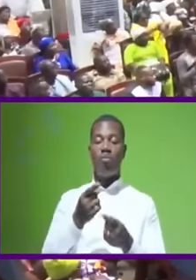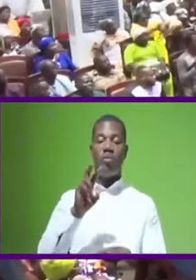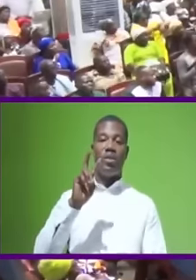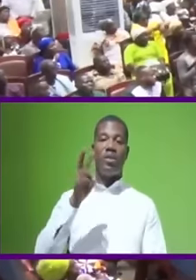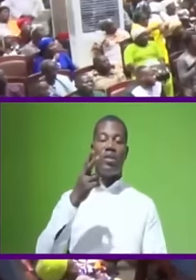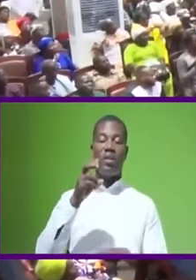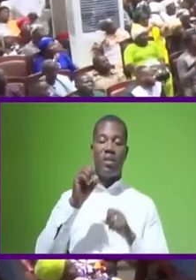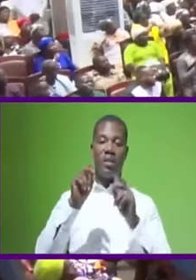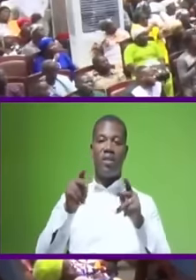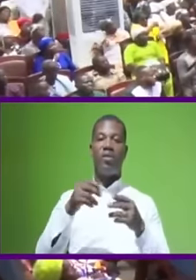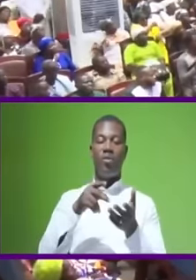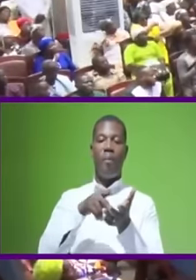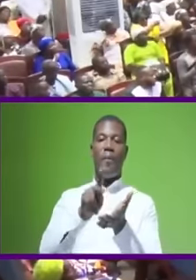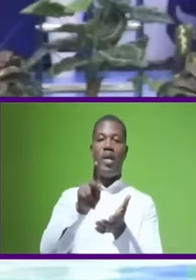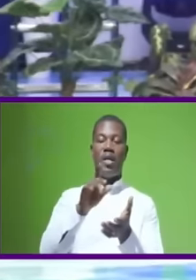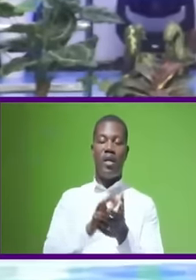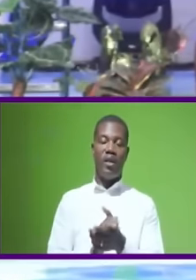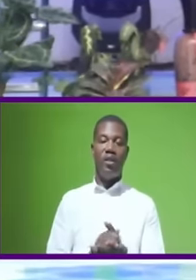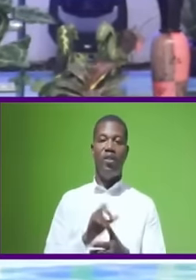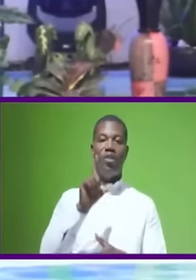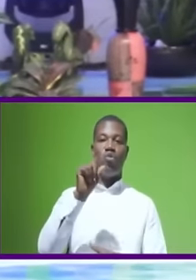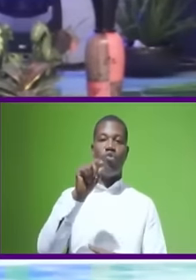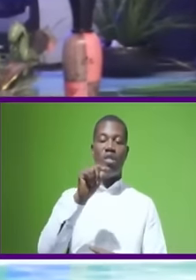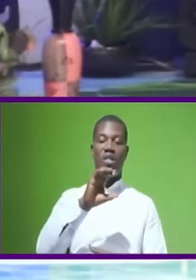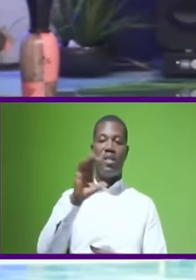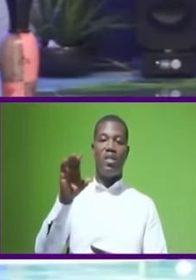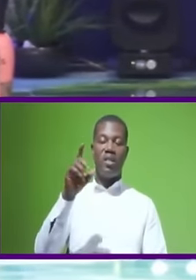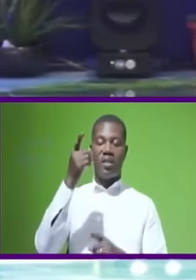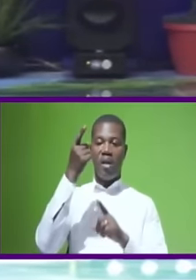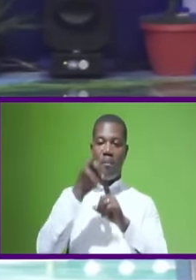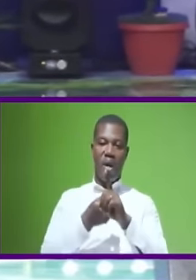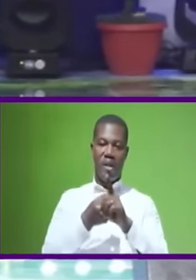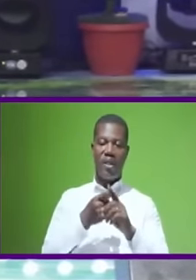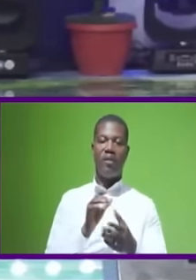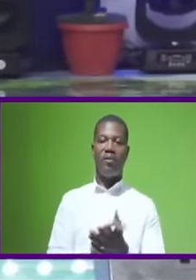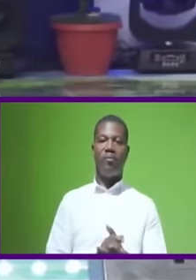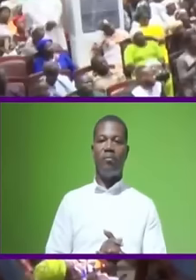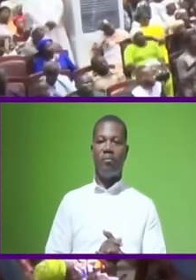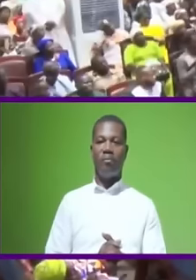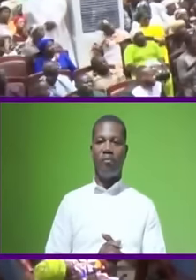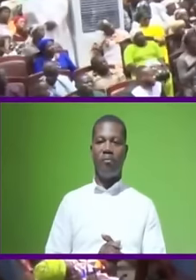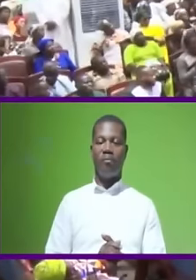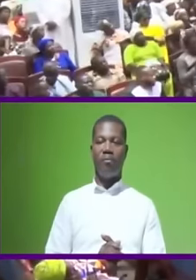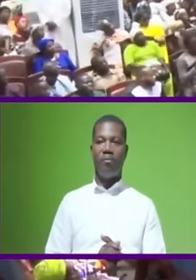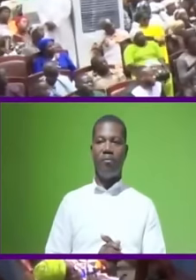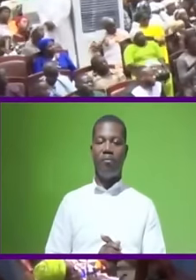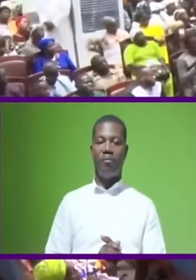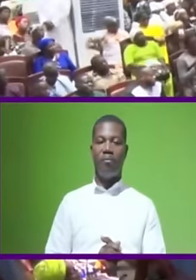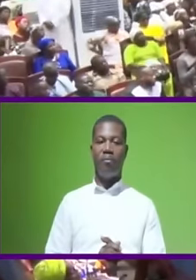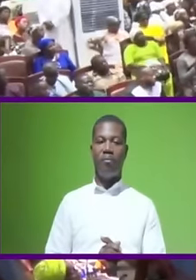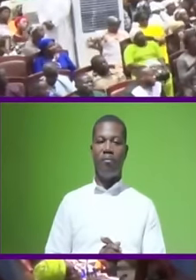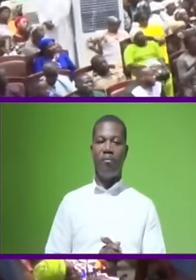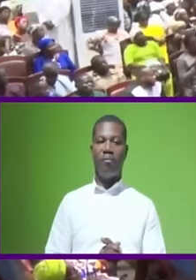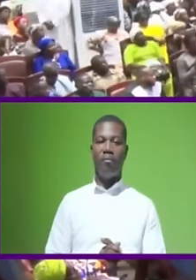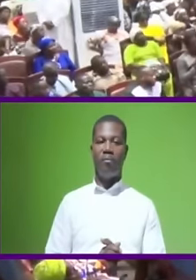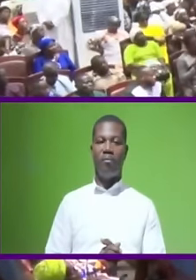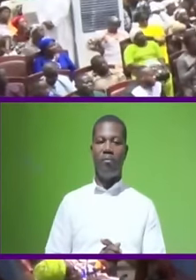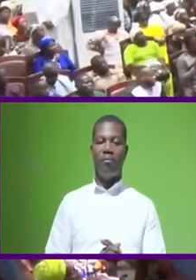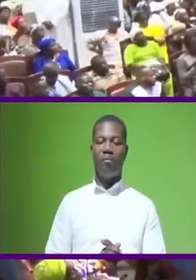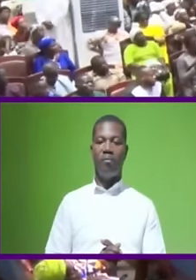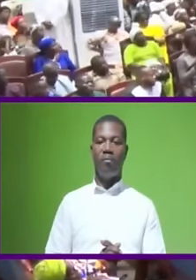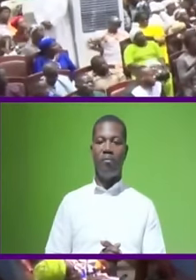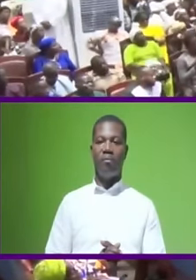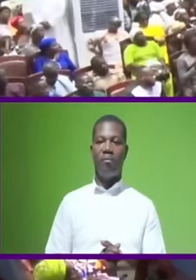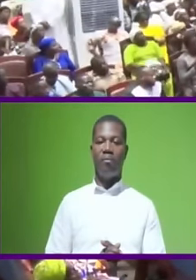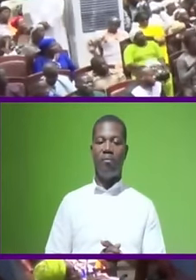20 cedis. 20 cedis a month. So if you belong to Adam, you pay 10 cedis as your